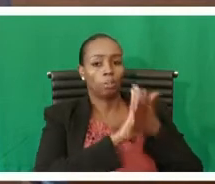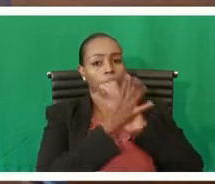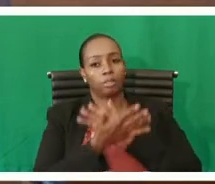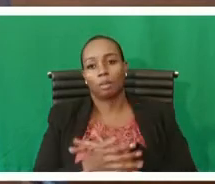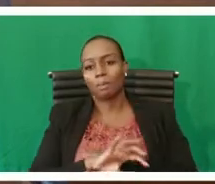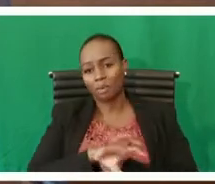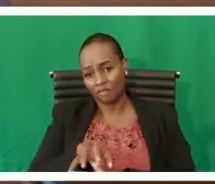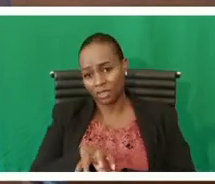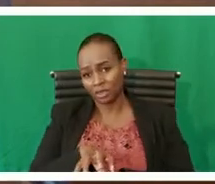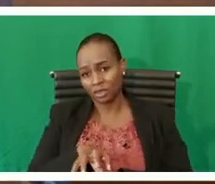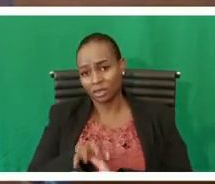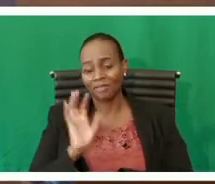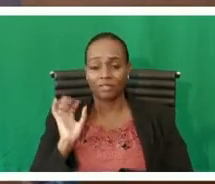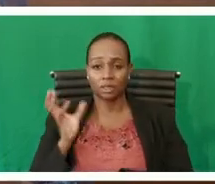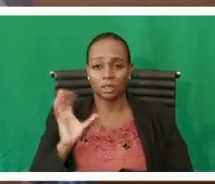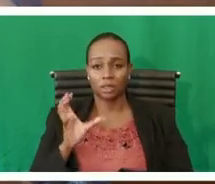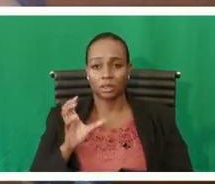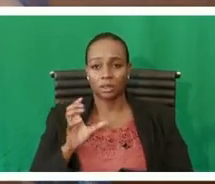not allow it.